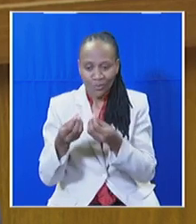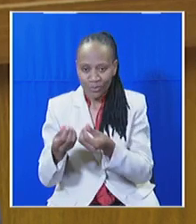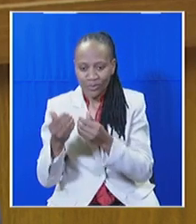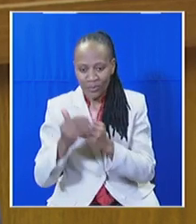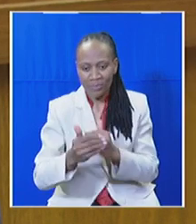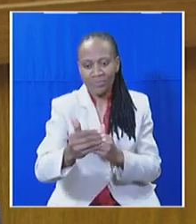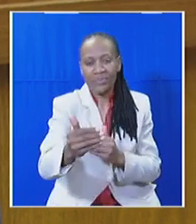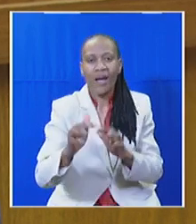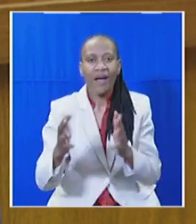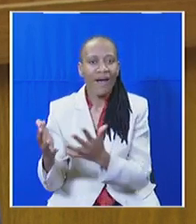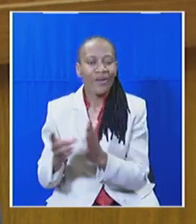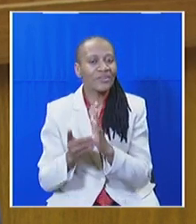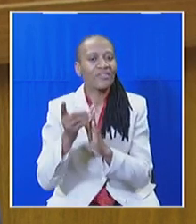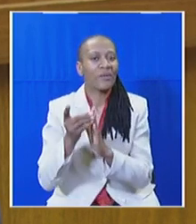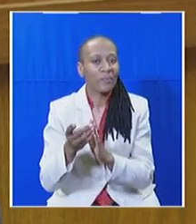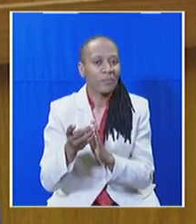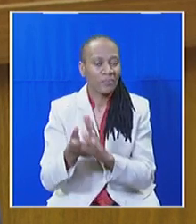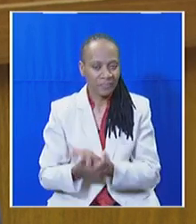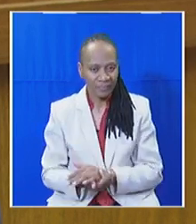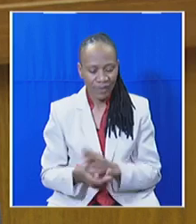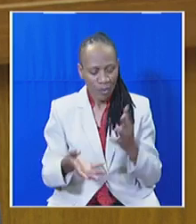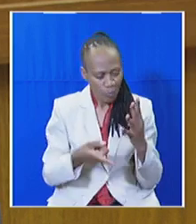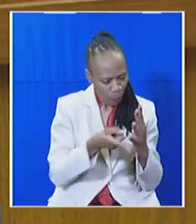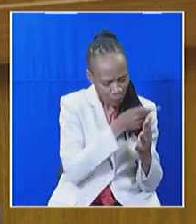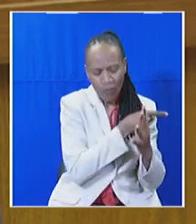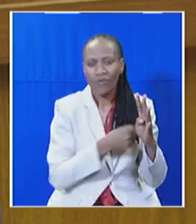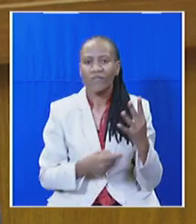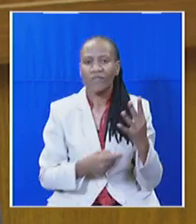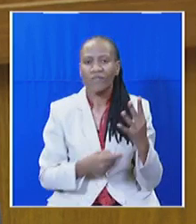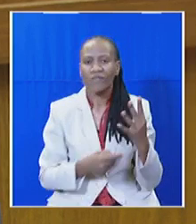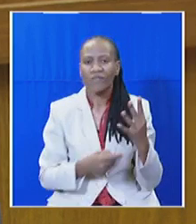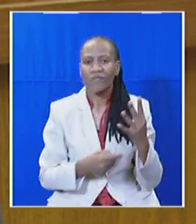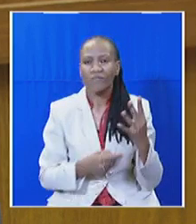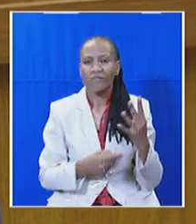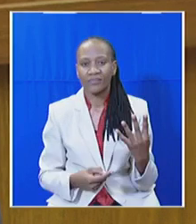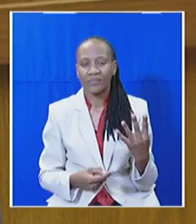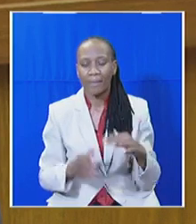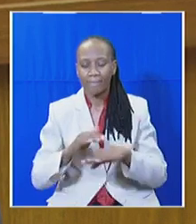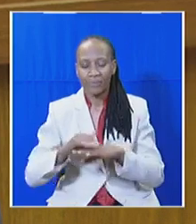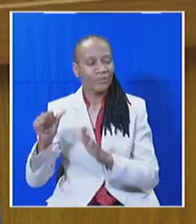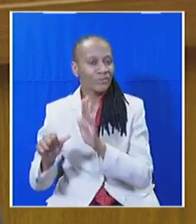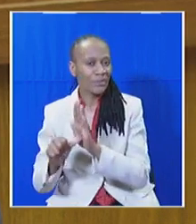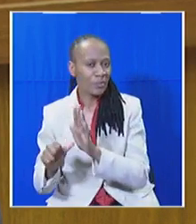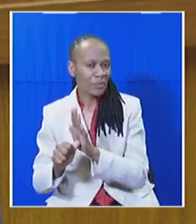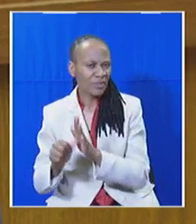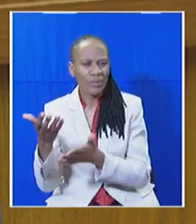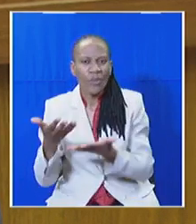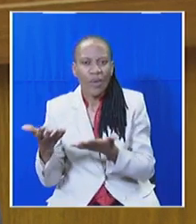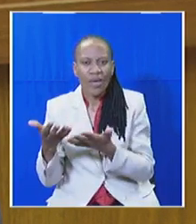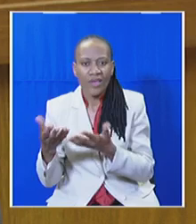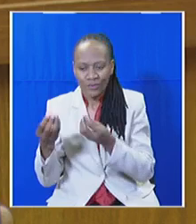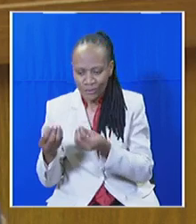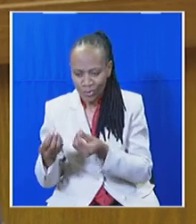reconstruction and development, all of which access to conflict